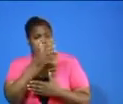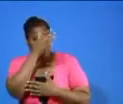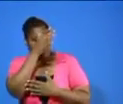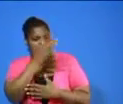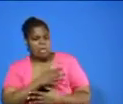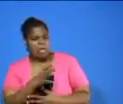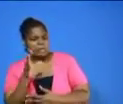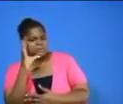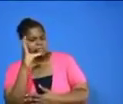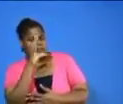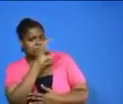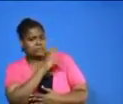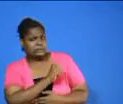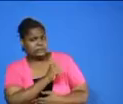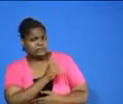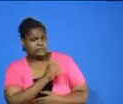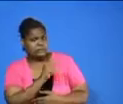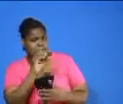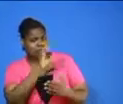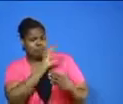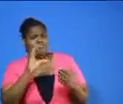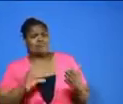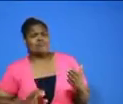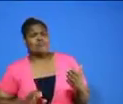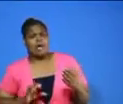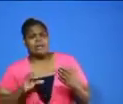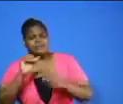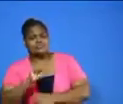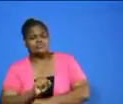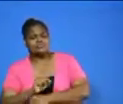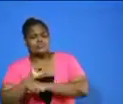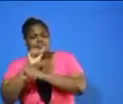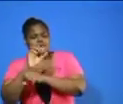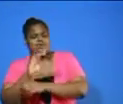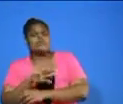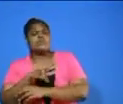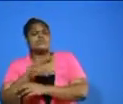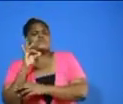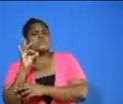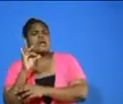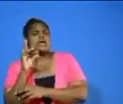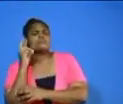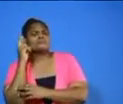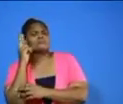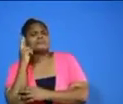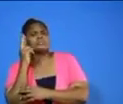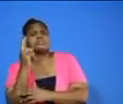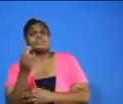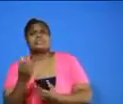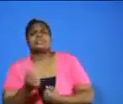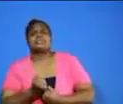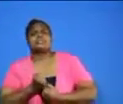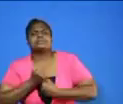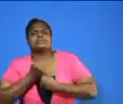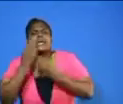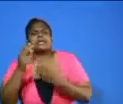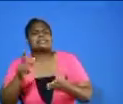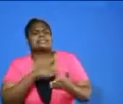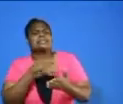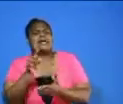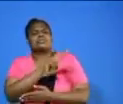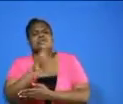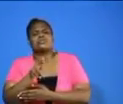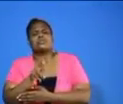you that Christ on the cross of Calvary would find reason to recite Psalm 22 verse